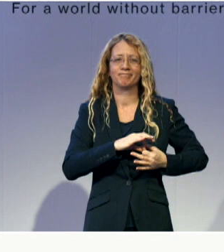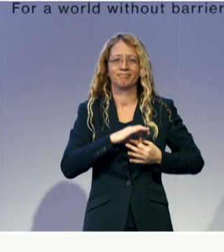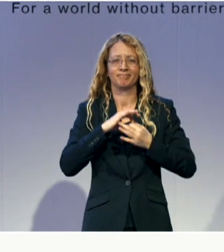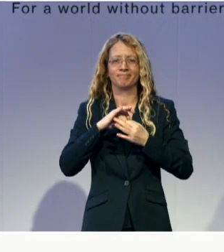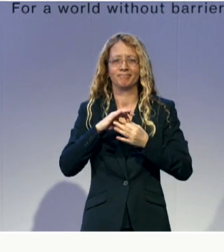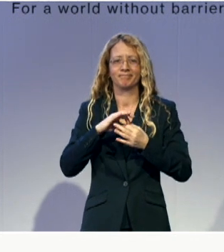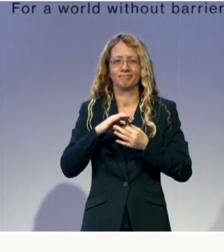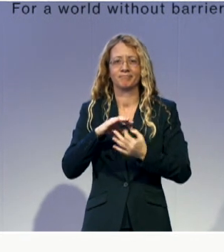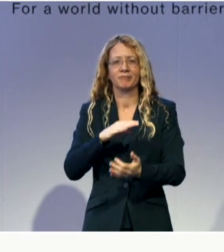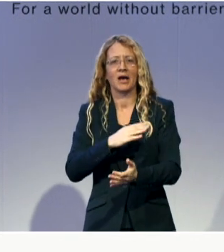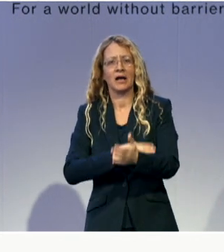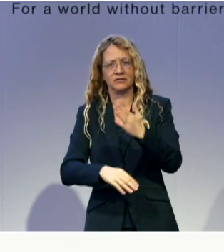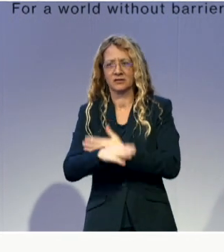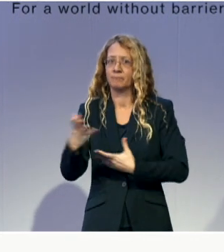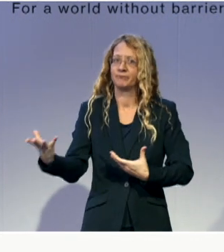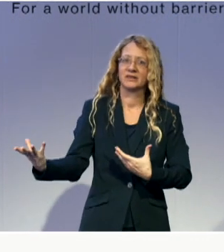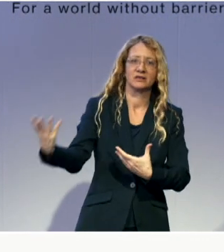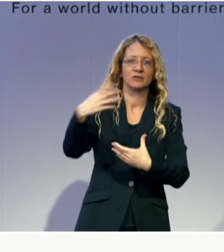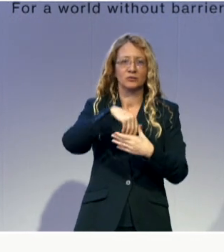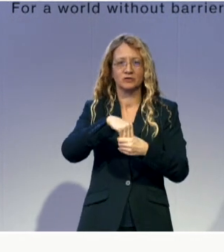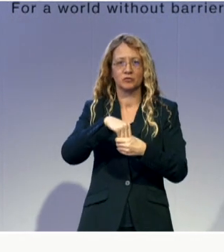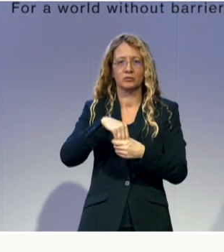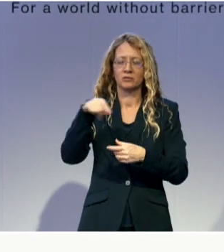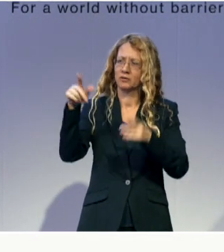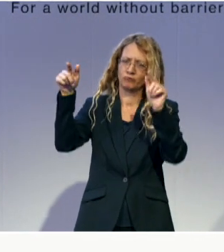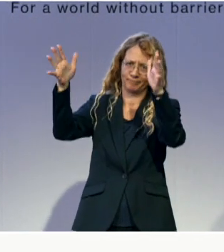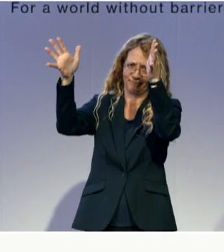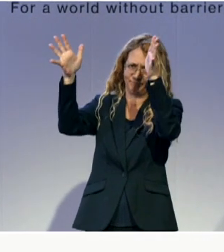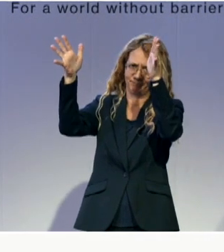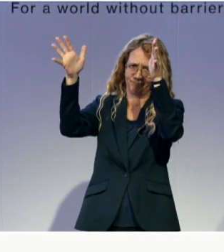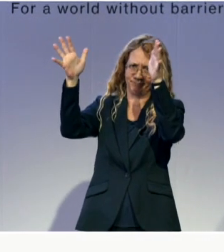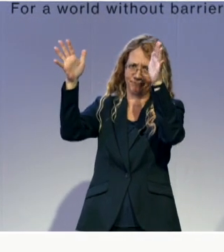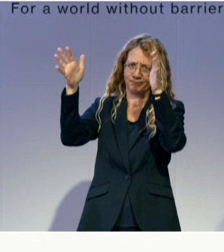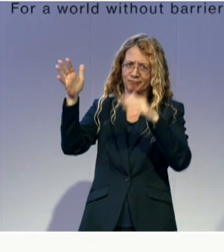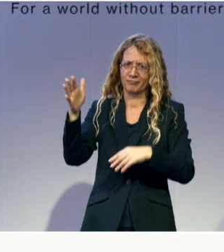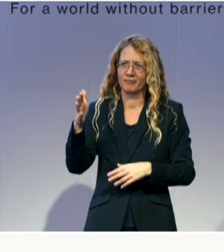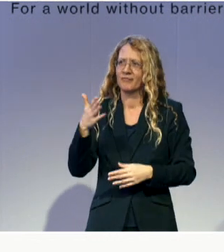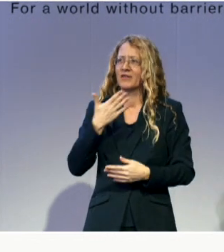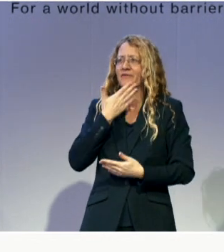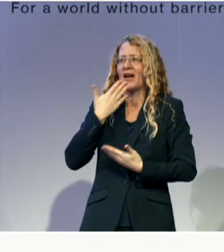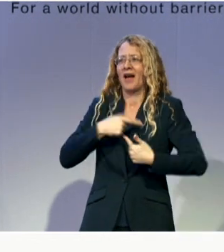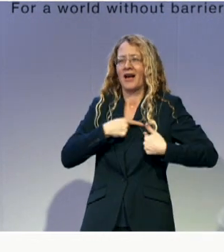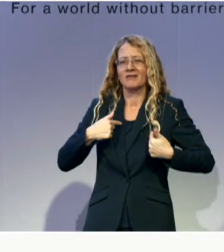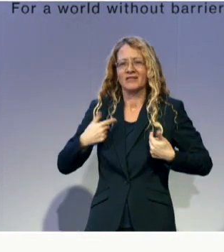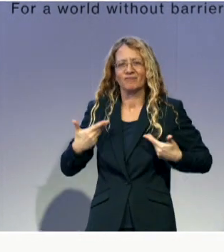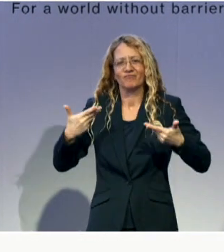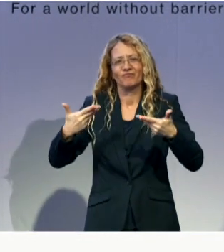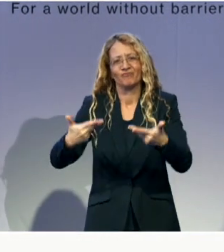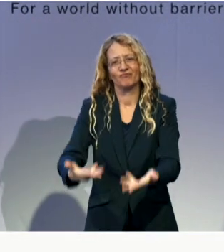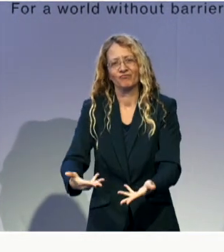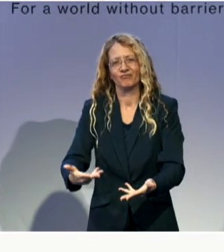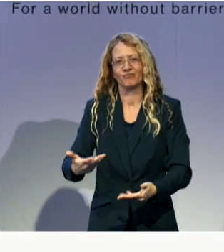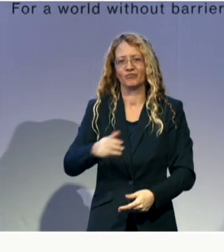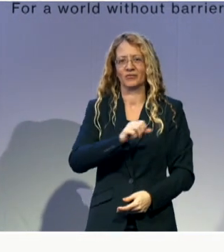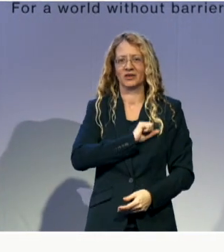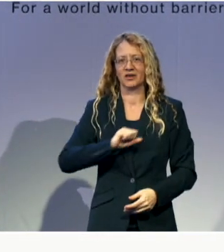you please put your hands together for a very warm welcome to the extraordinary Senator Tom Harkin.